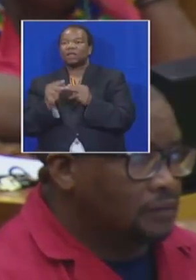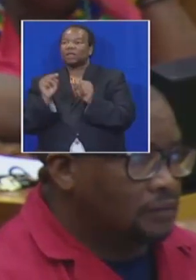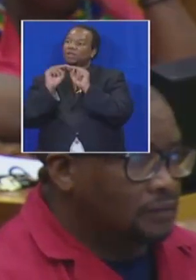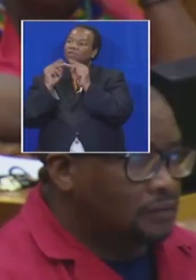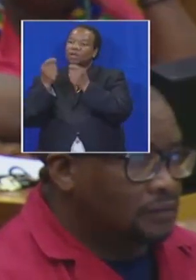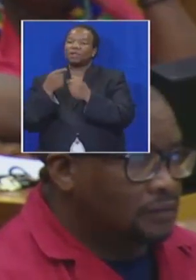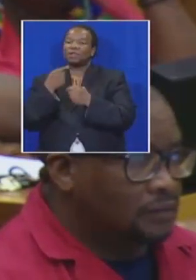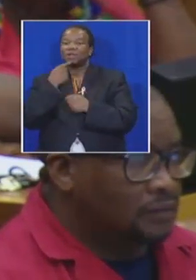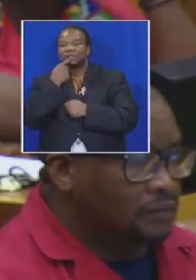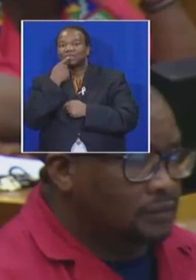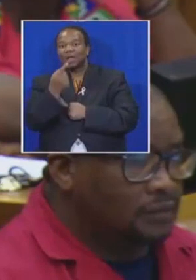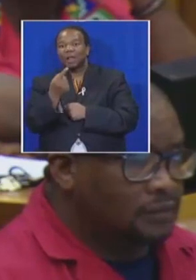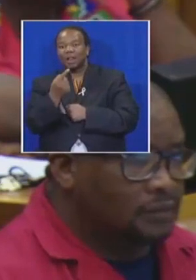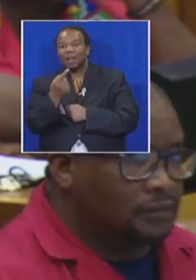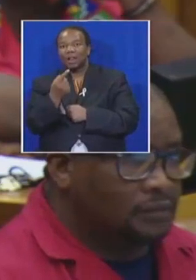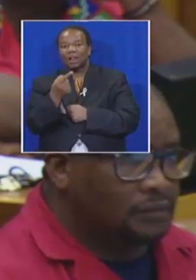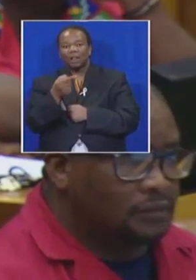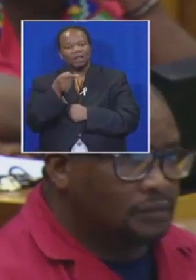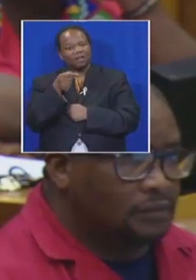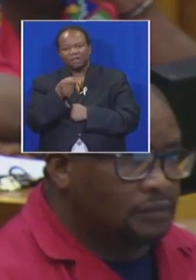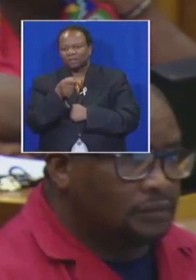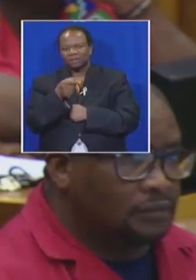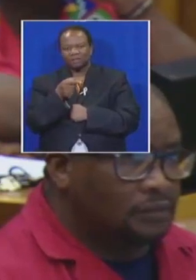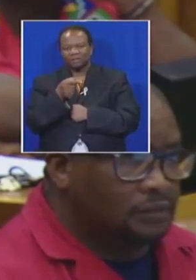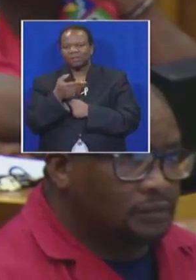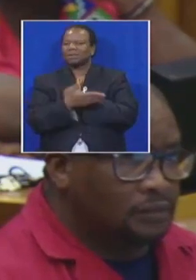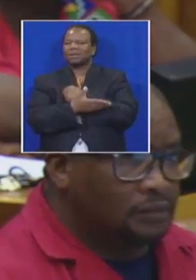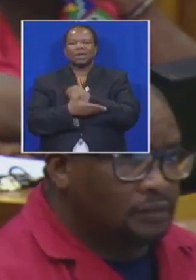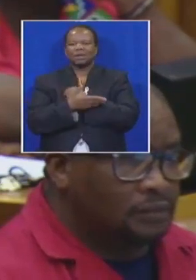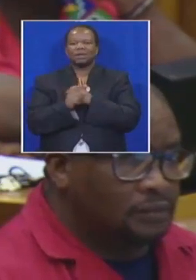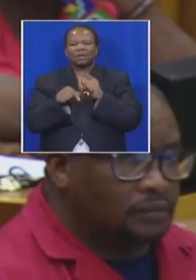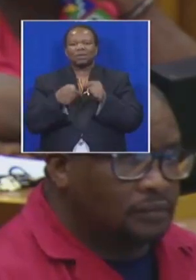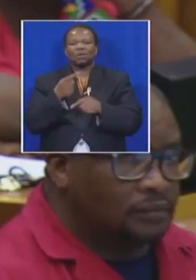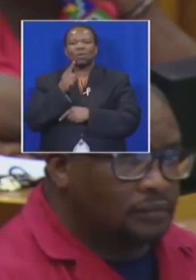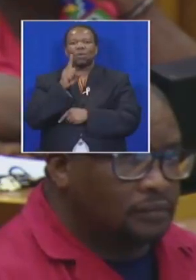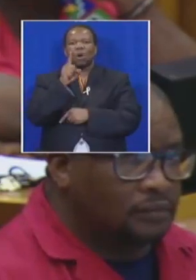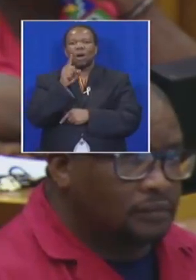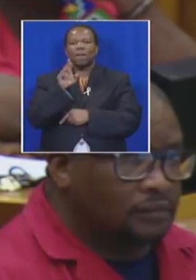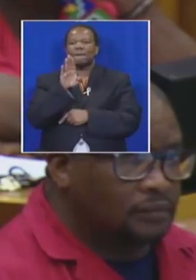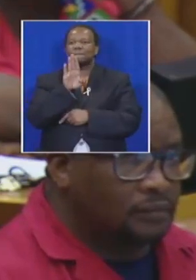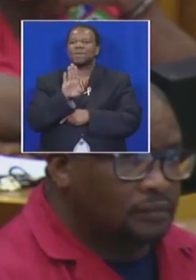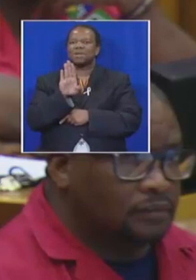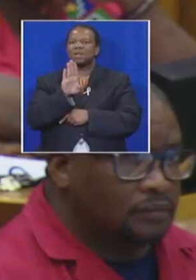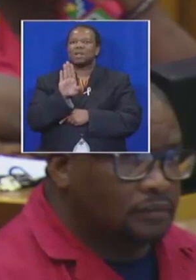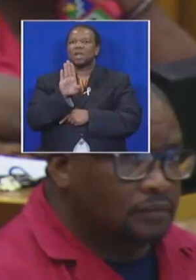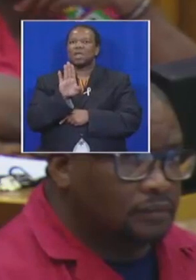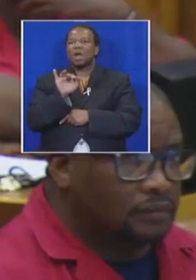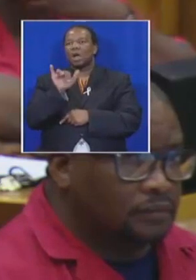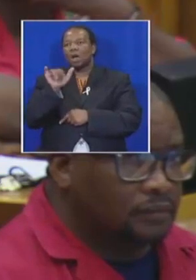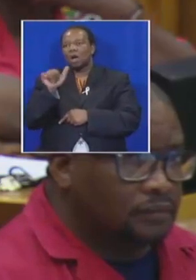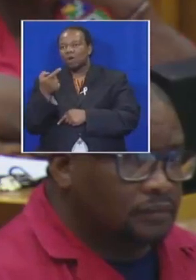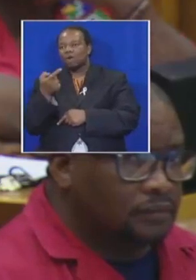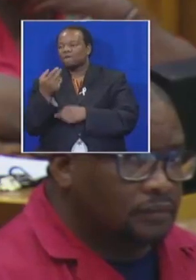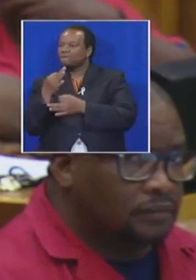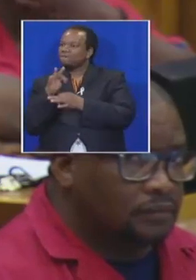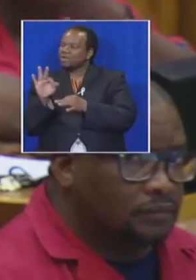Commission that the country cannot afford 1 billion for free, quality and decolonized higher education.